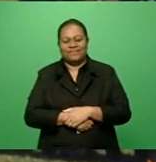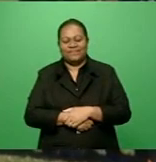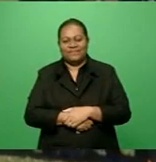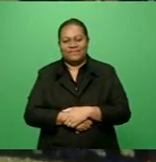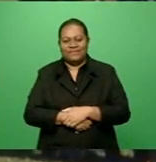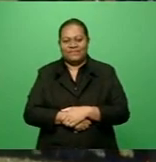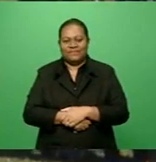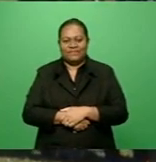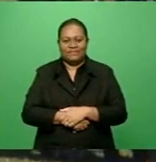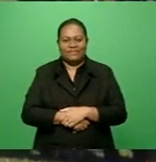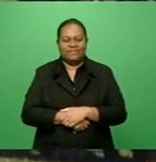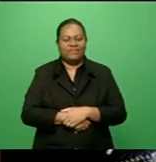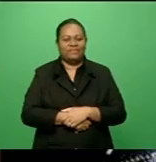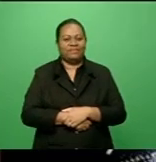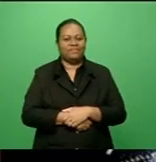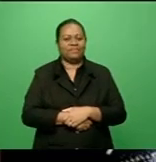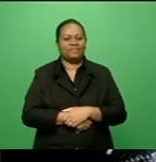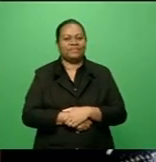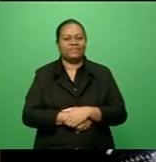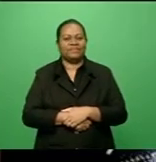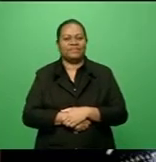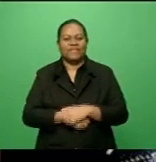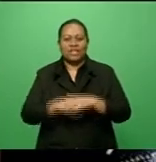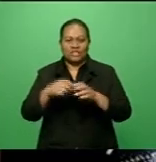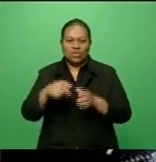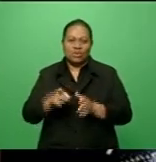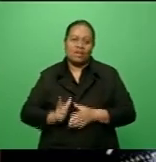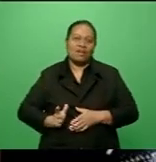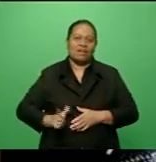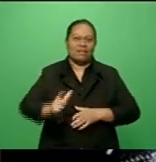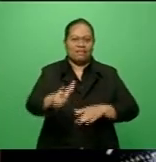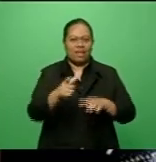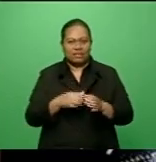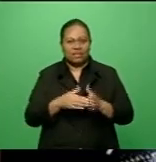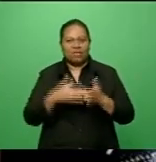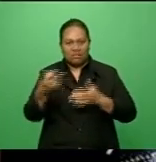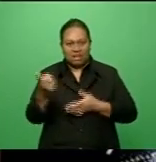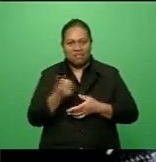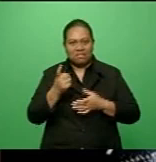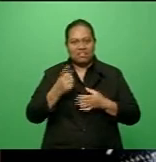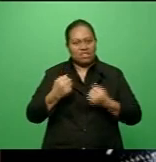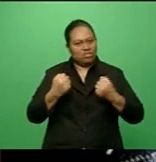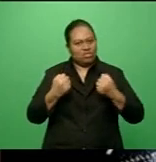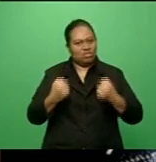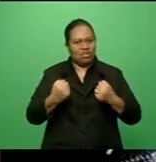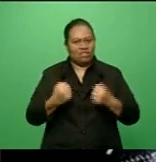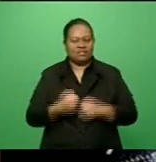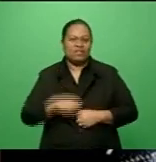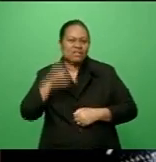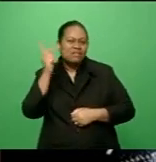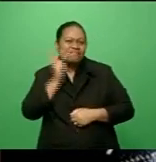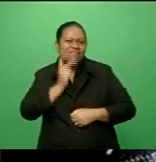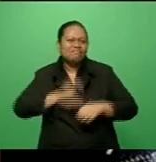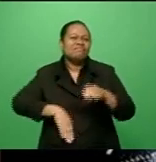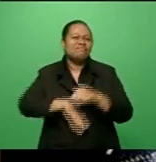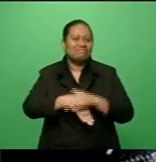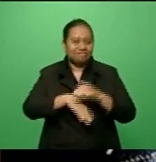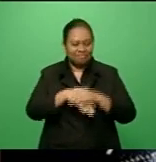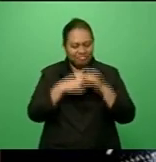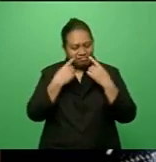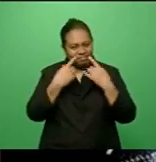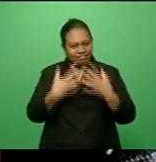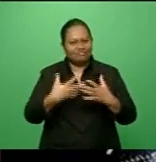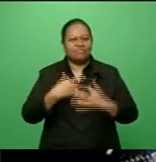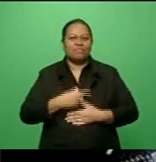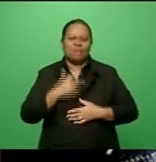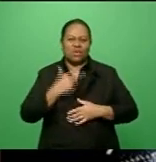Naikaso, FBC Sports. Lambasa is expected to come back stronger in its remaining Vodafone Premier League matches. Following